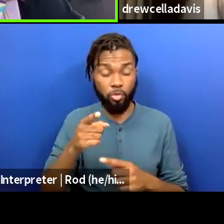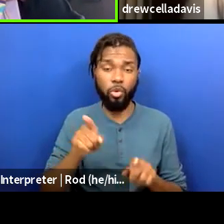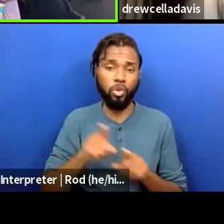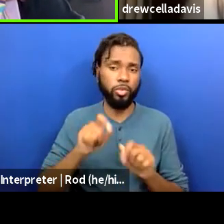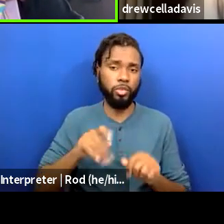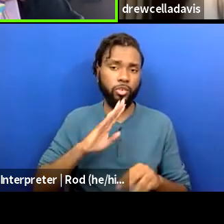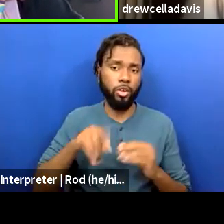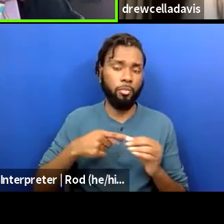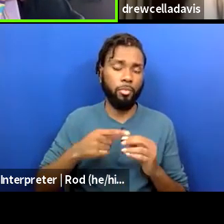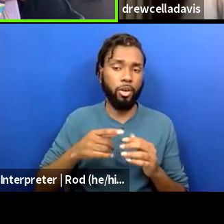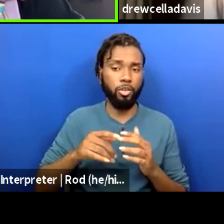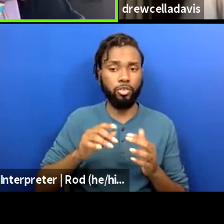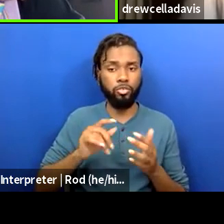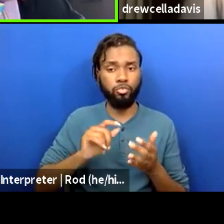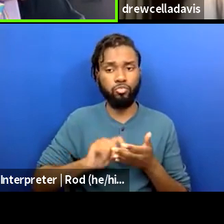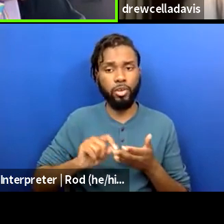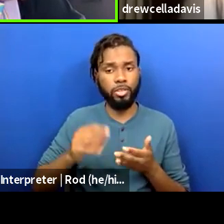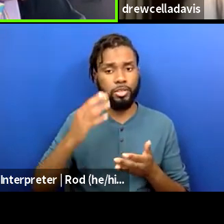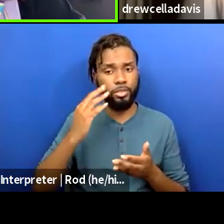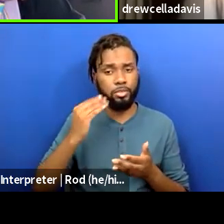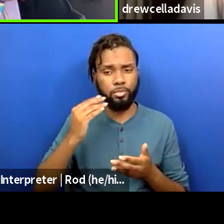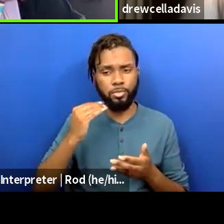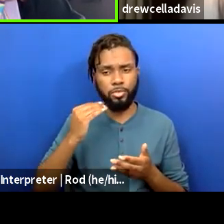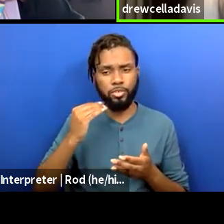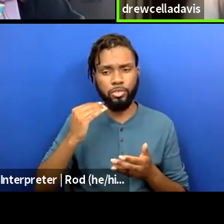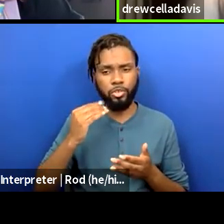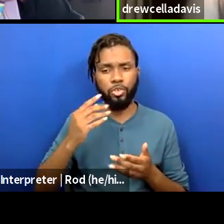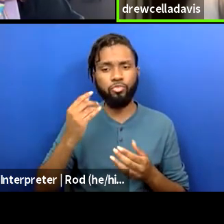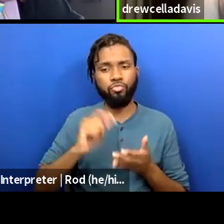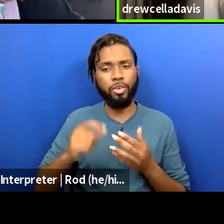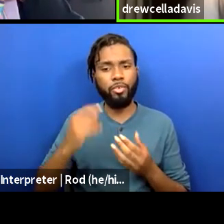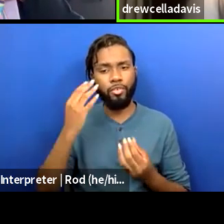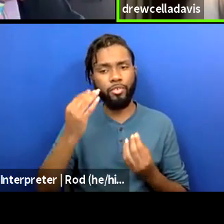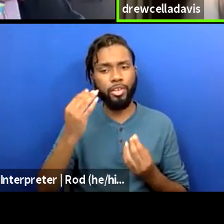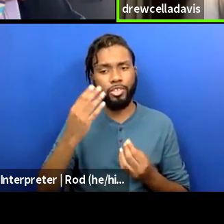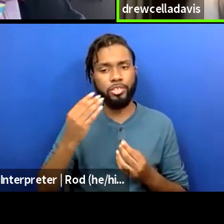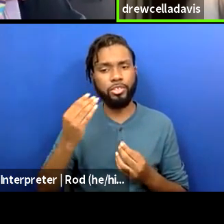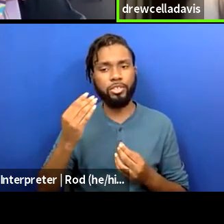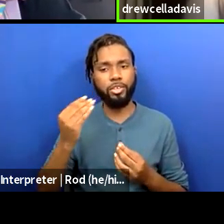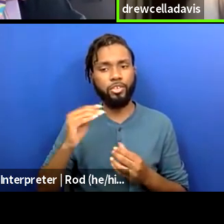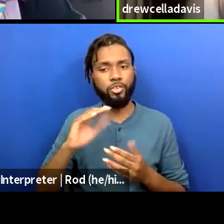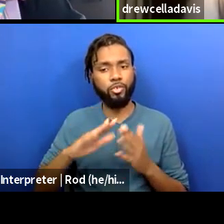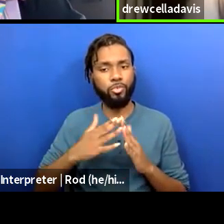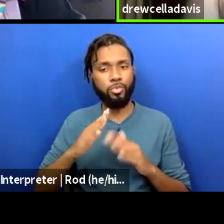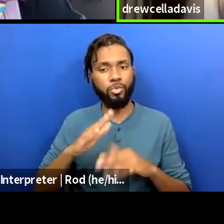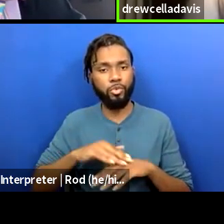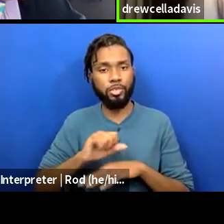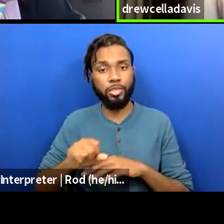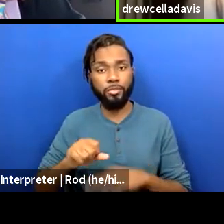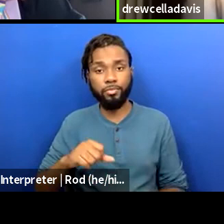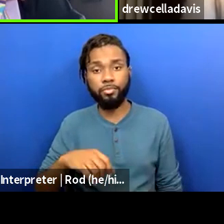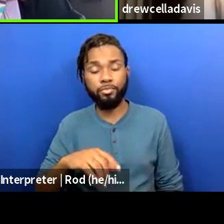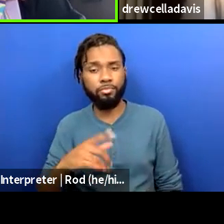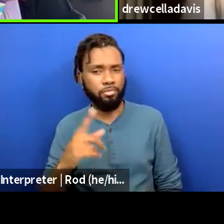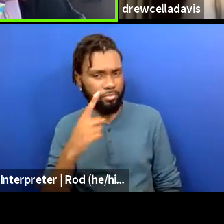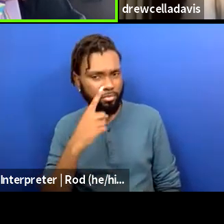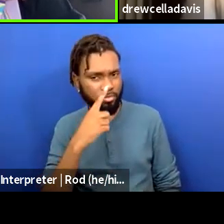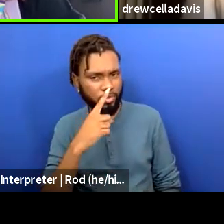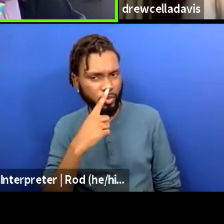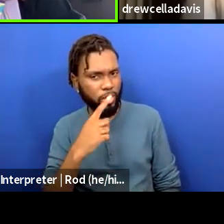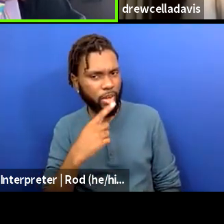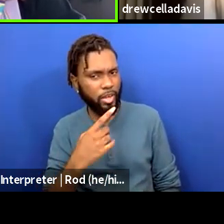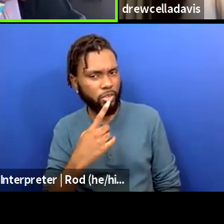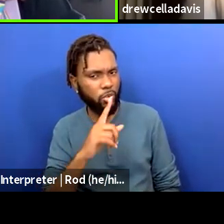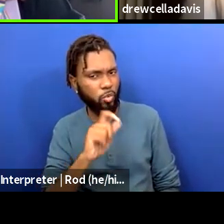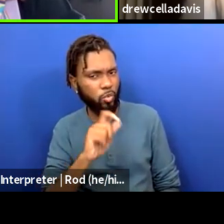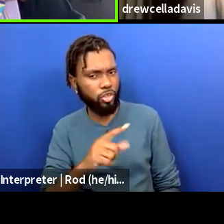community on stage. Can you say the question one more time for me? Yes.